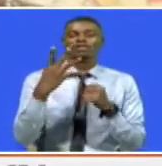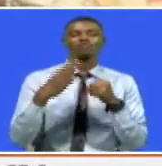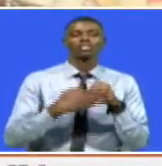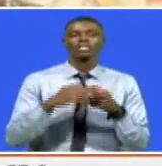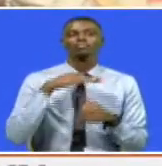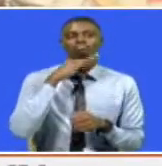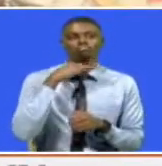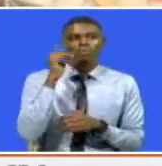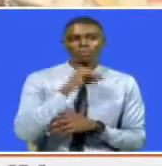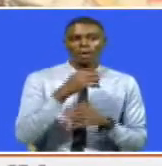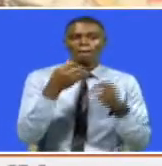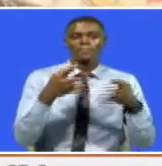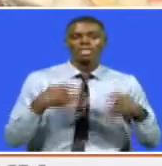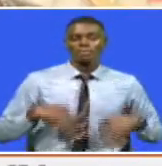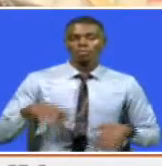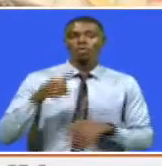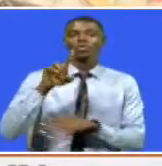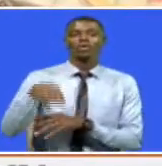fatalities, the majority,